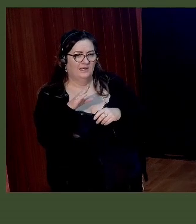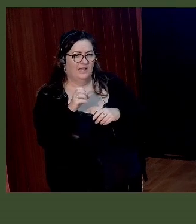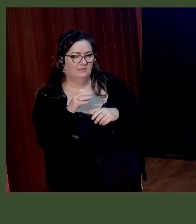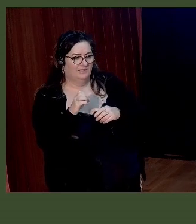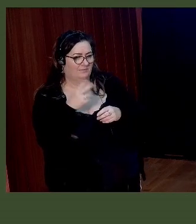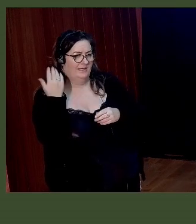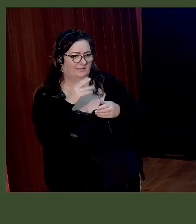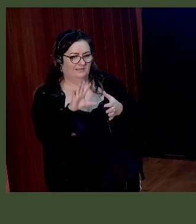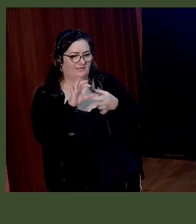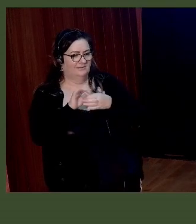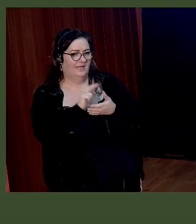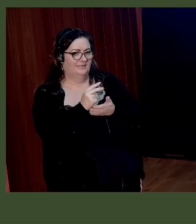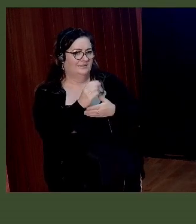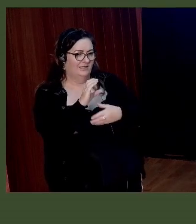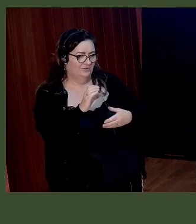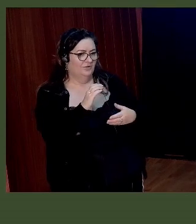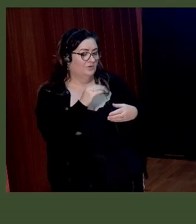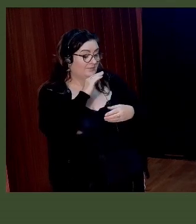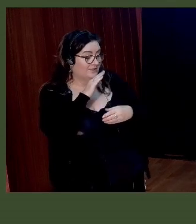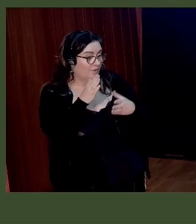in the 18th century,